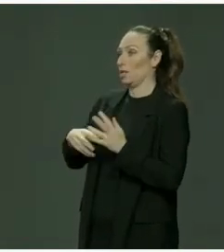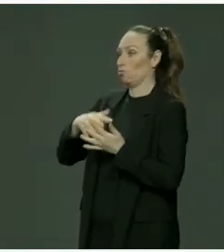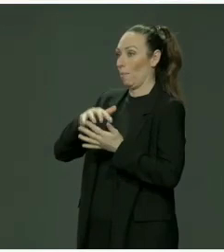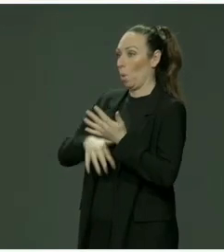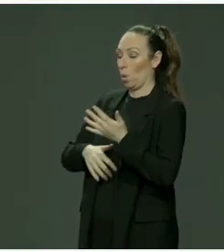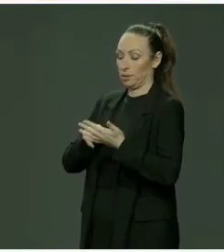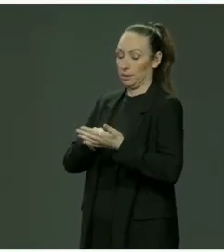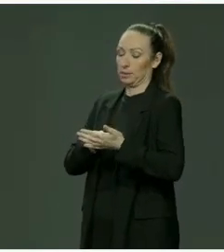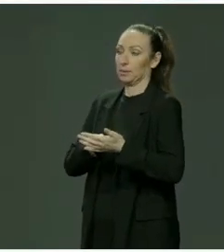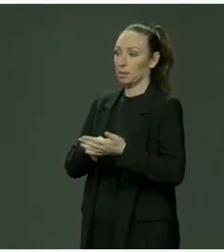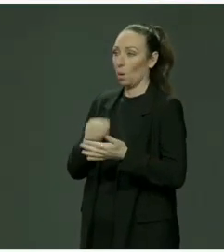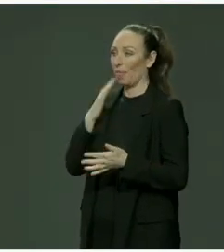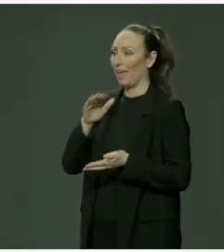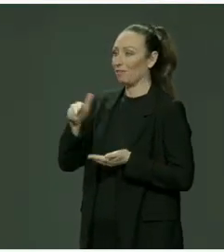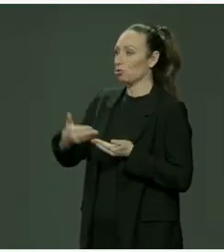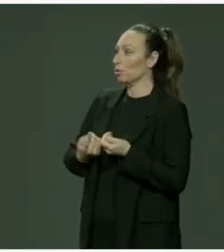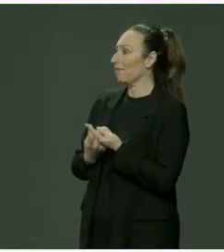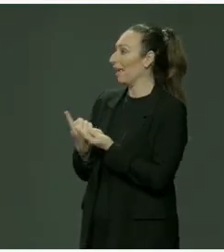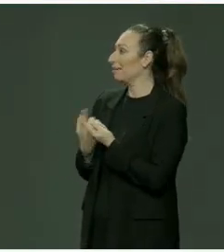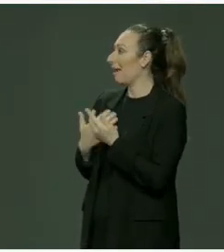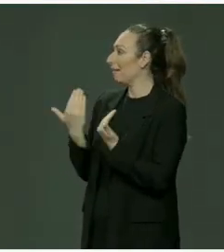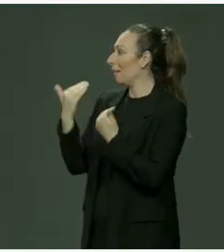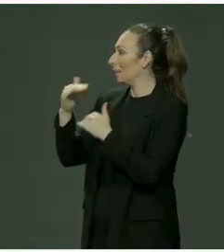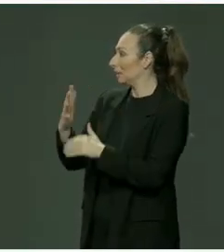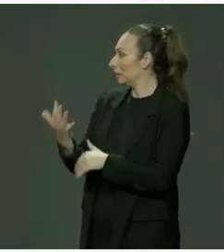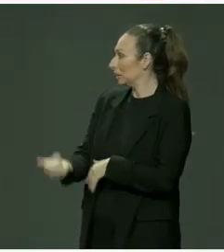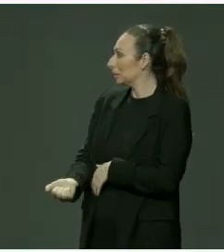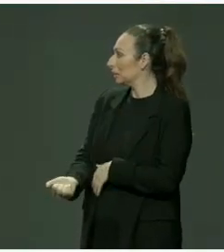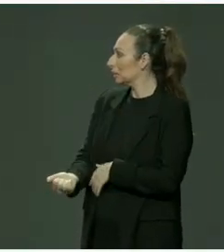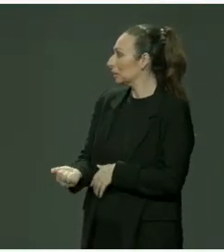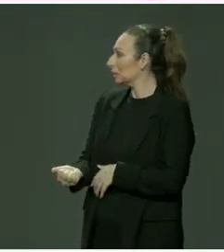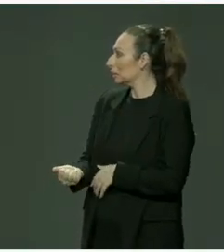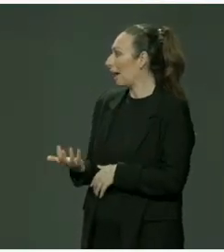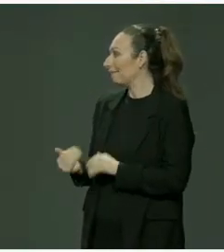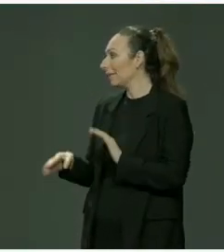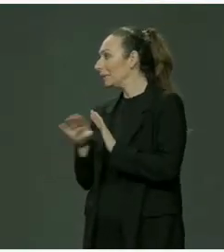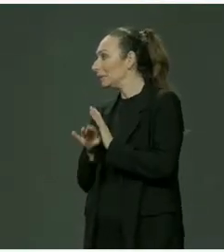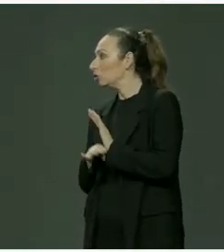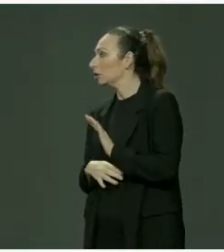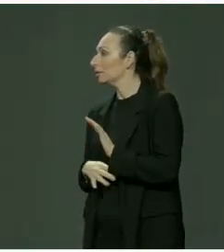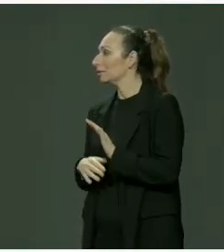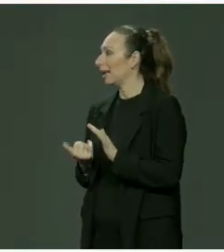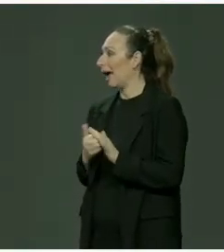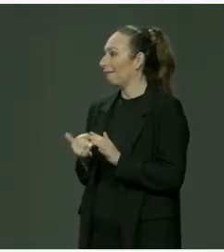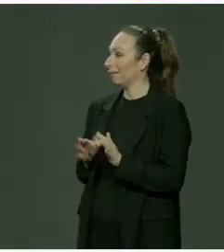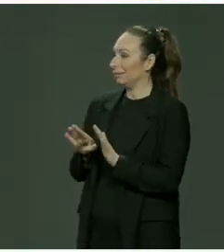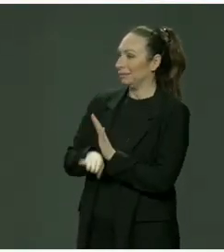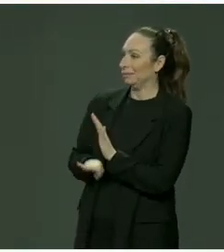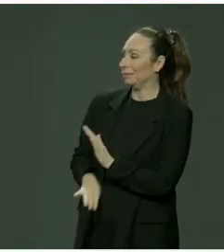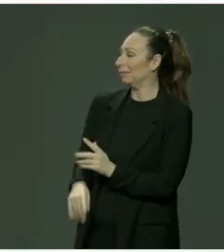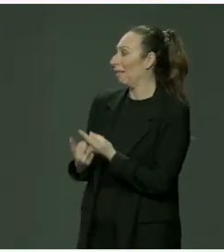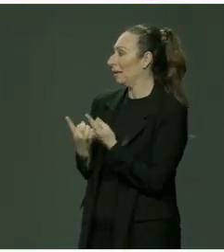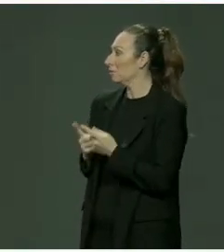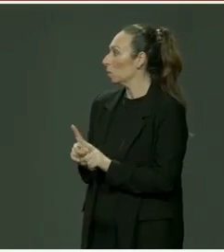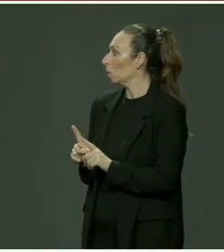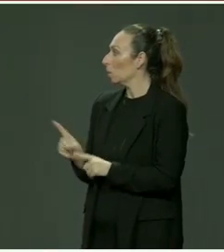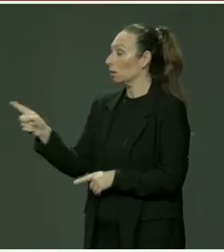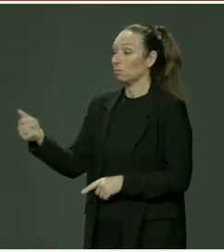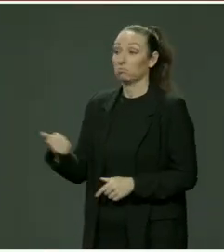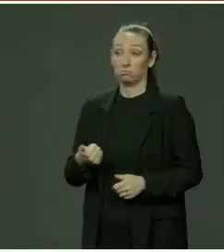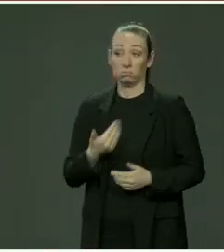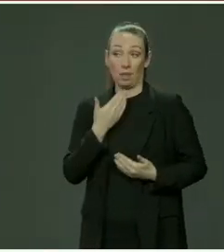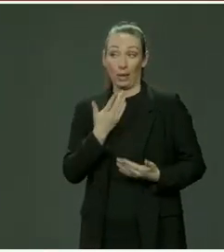they introduce things, there's limitations and conditions and carve-outs. So I'll hand to you. Thank you, Craig. Appreciate